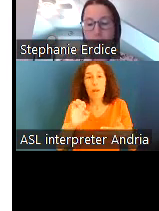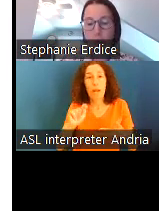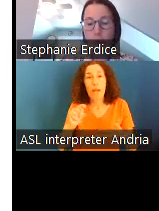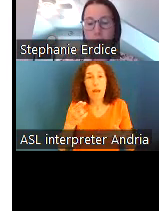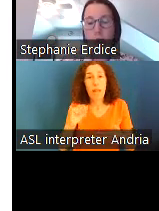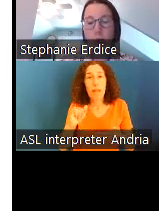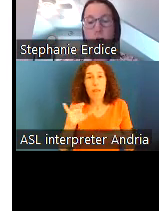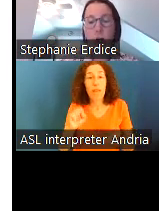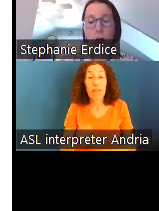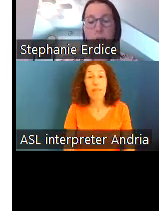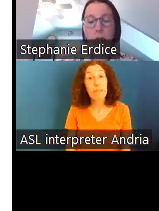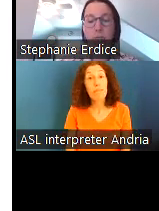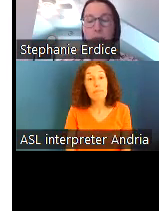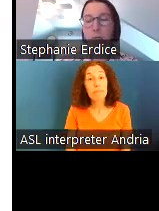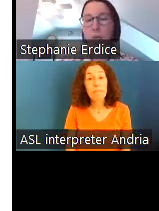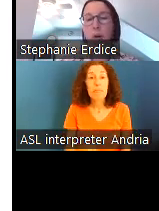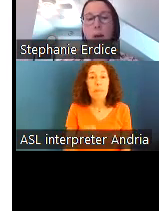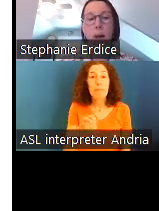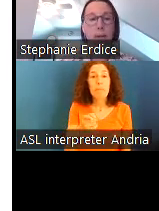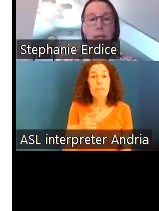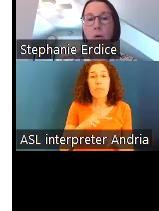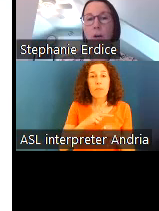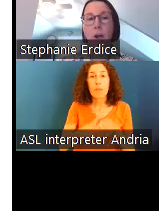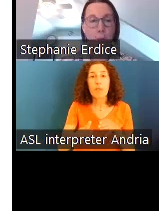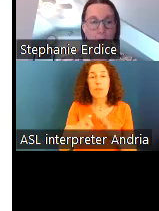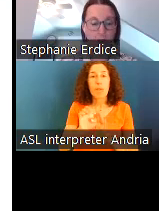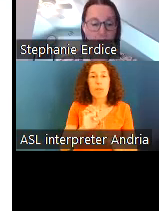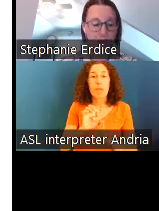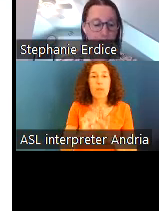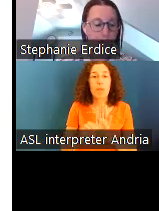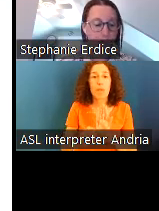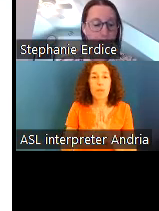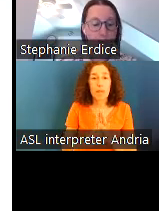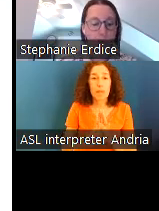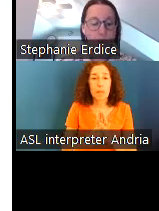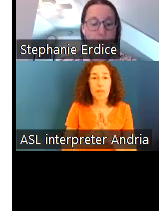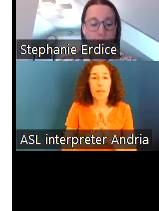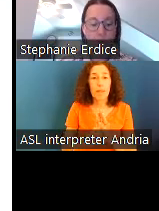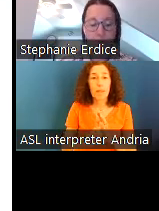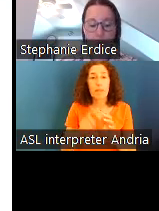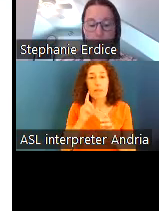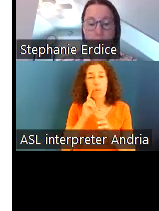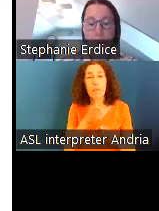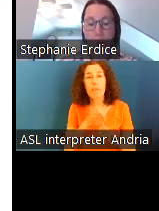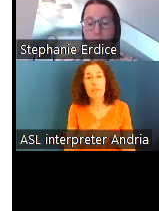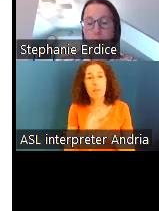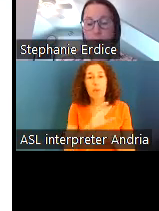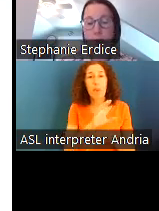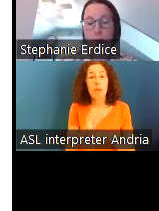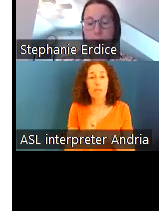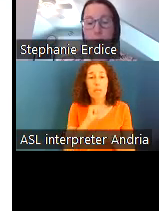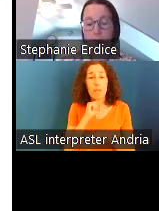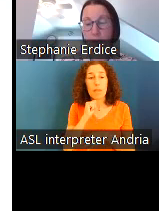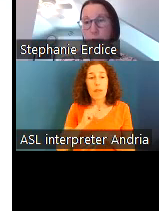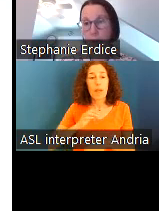on standard principles across a field or a company or a nonprofit. And so various jobs have